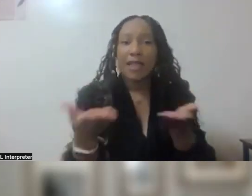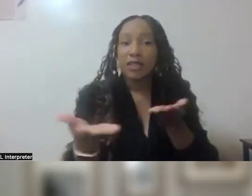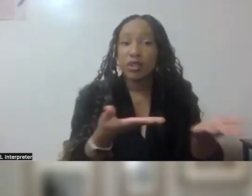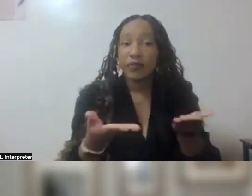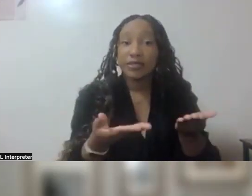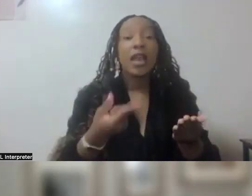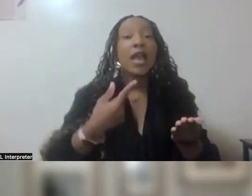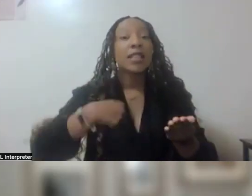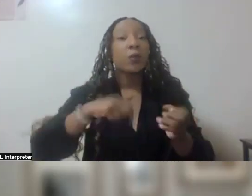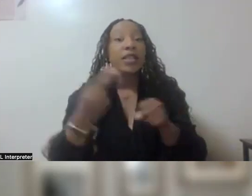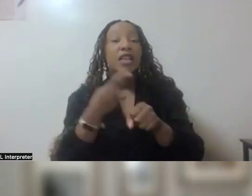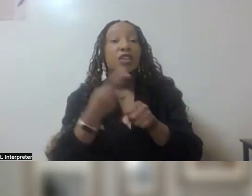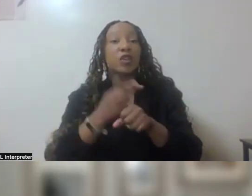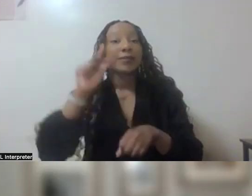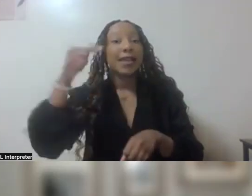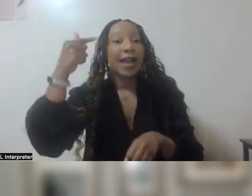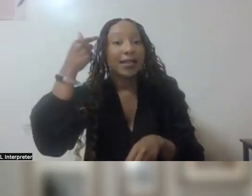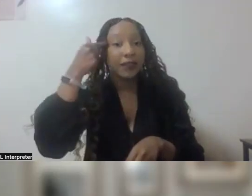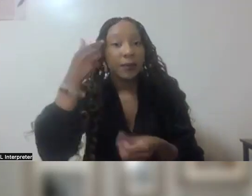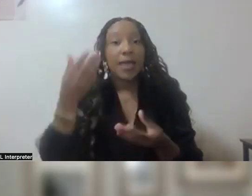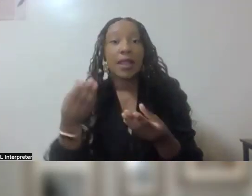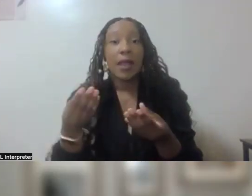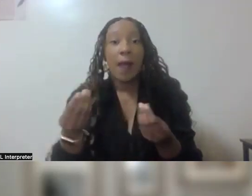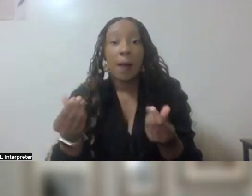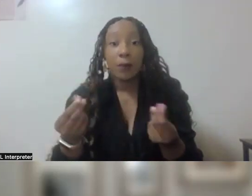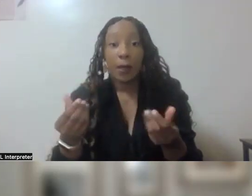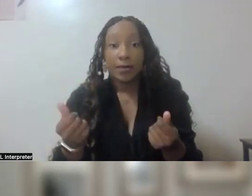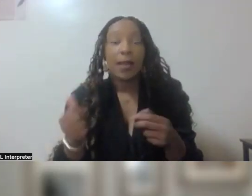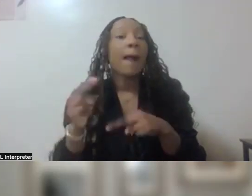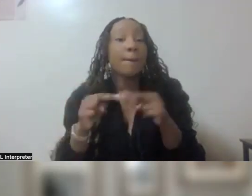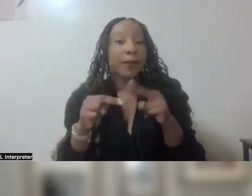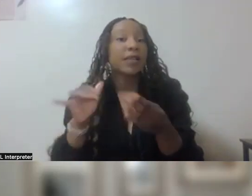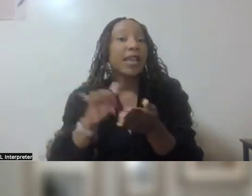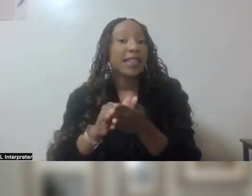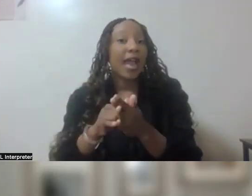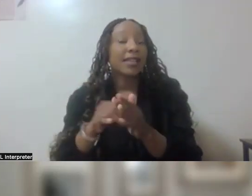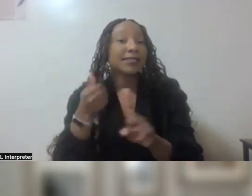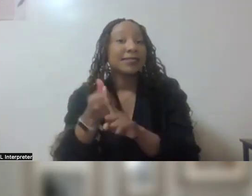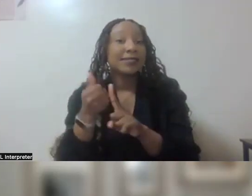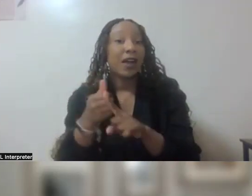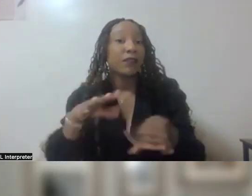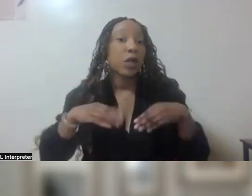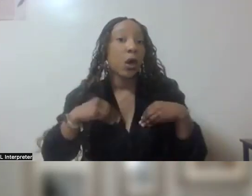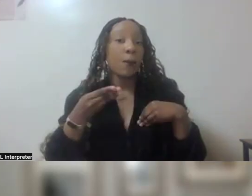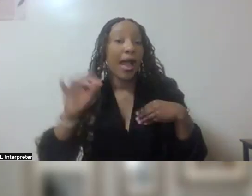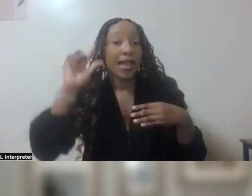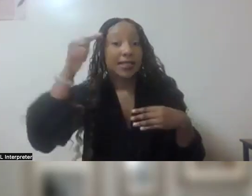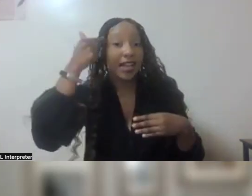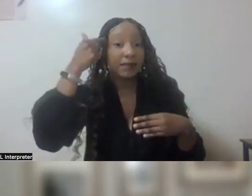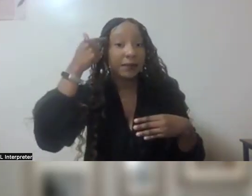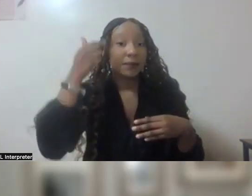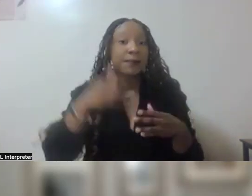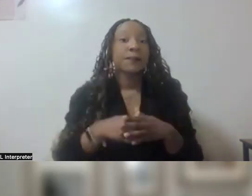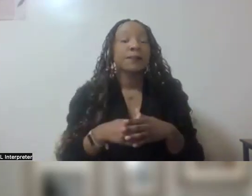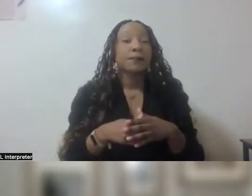we use government property. It had been widely known through, I mean, I know it was in my